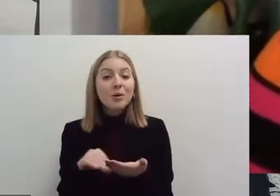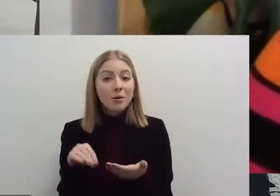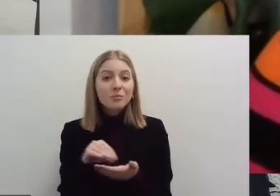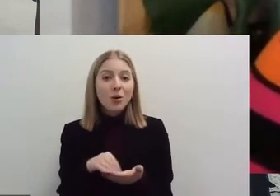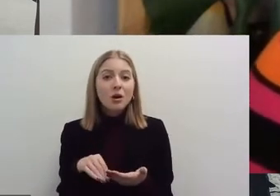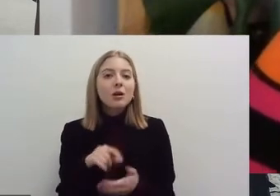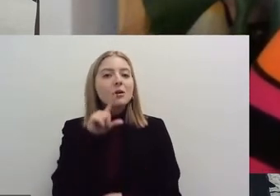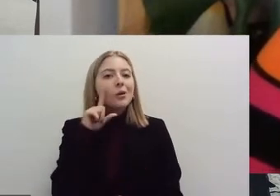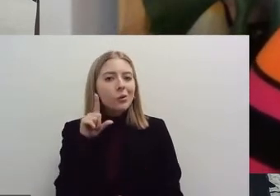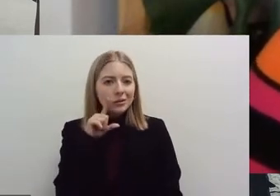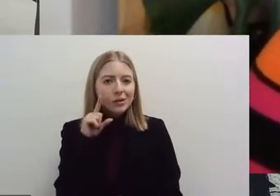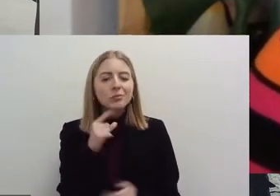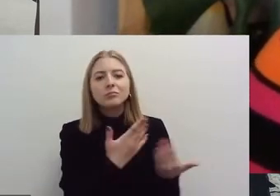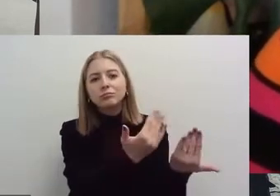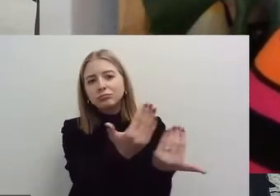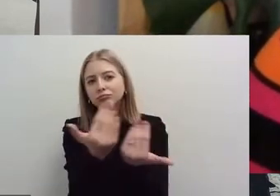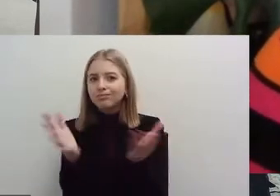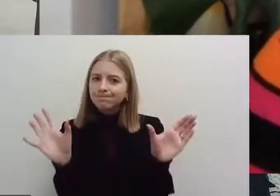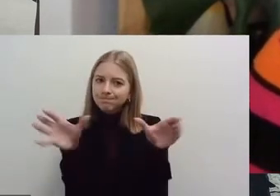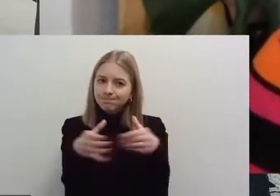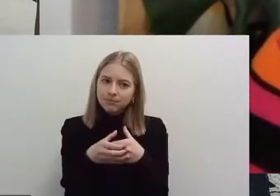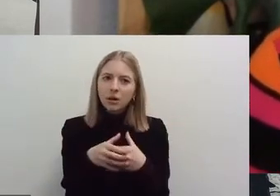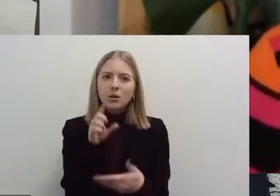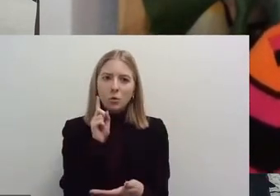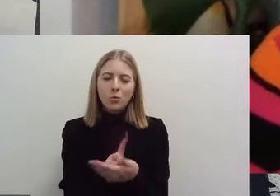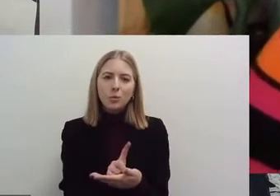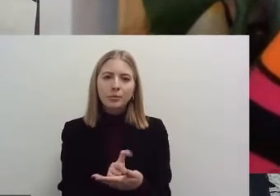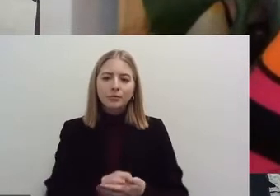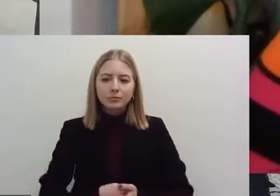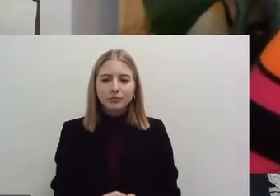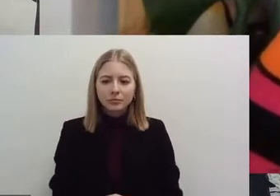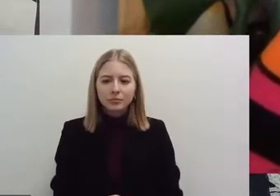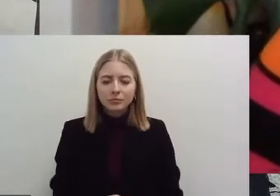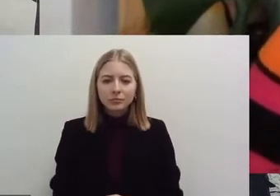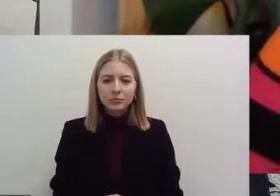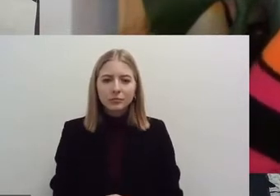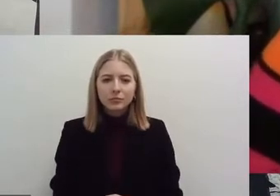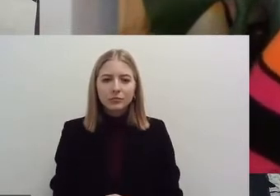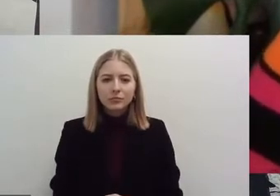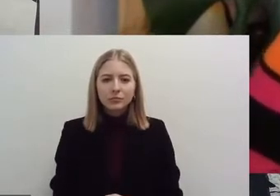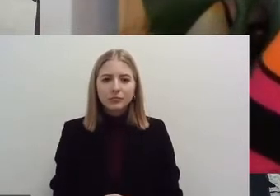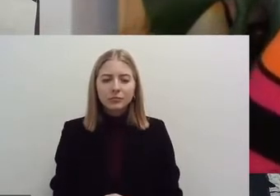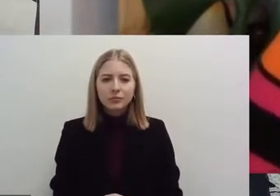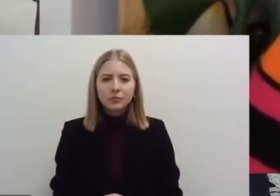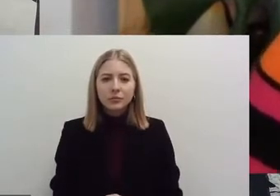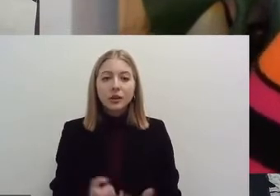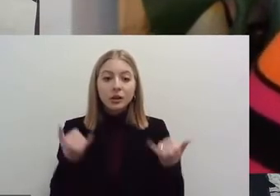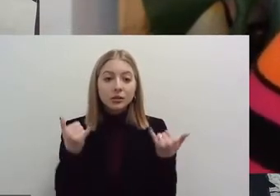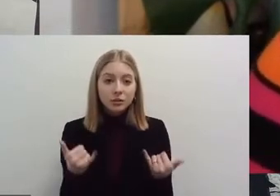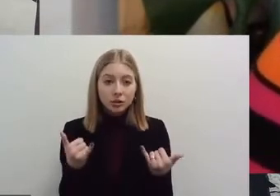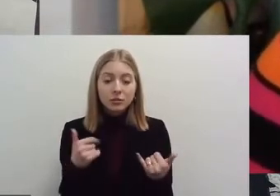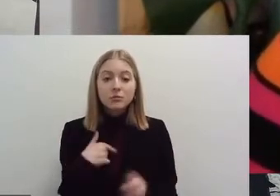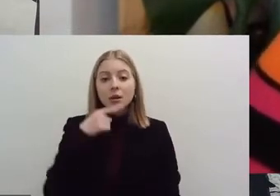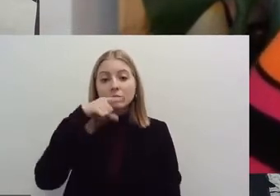think about that also over the world. We're very lucky in the part of the world that we live in, that climate will affect us, but maybe not as much as